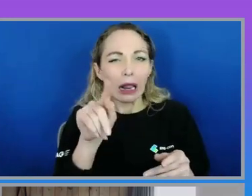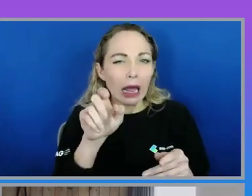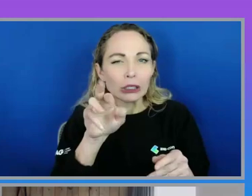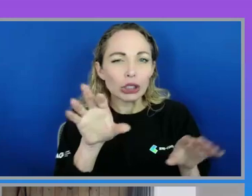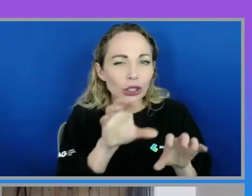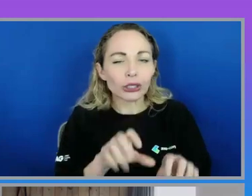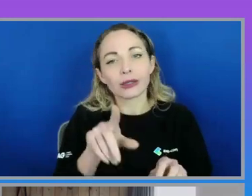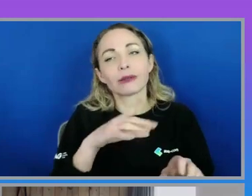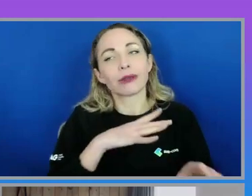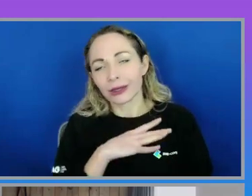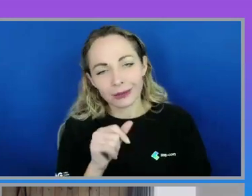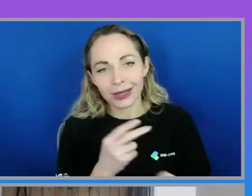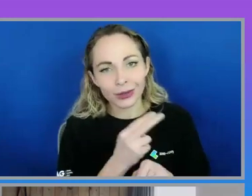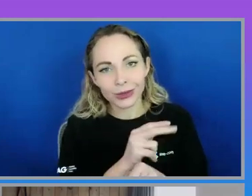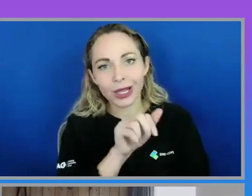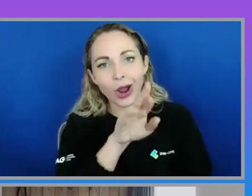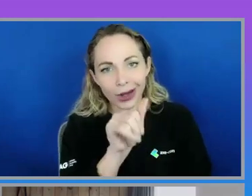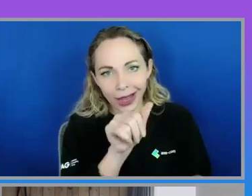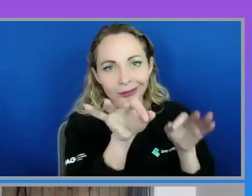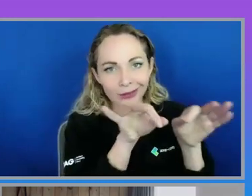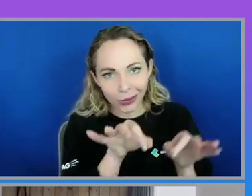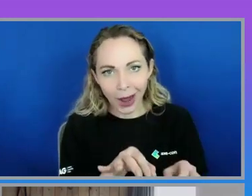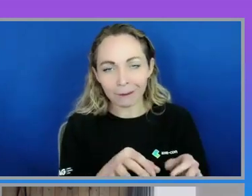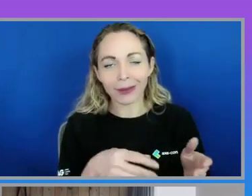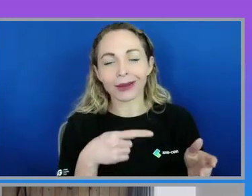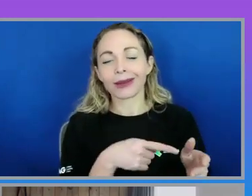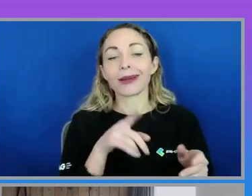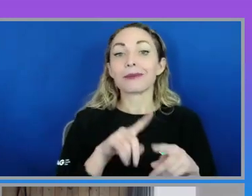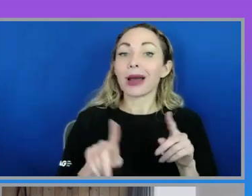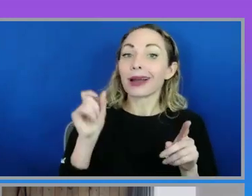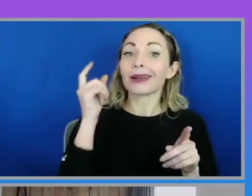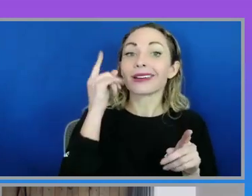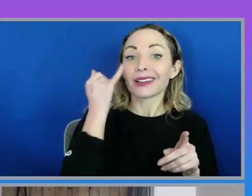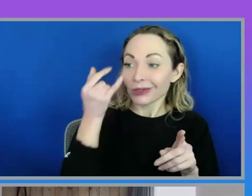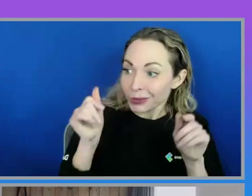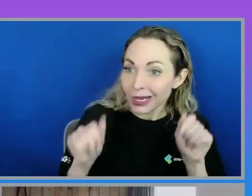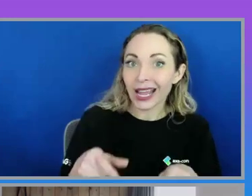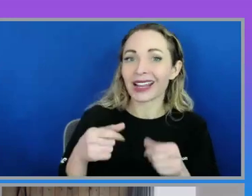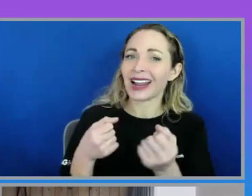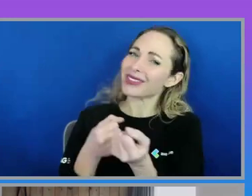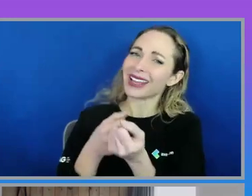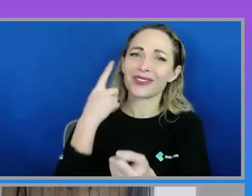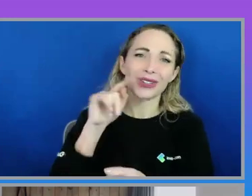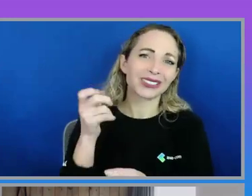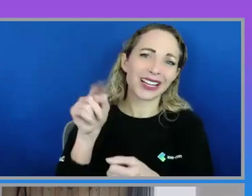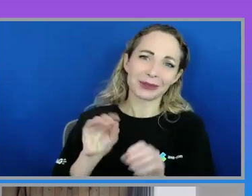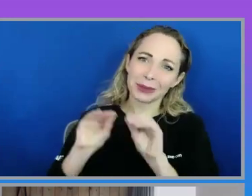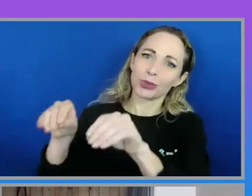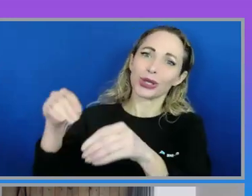ARIA description. But if you can, advocate for the text to be in the